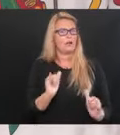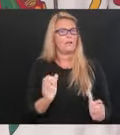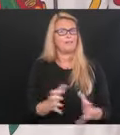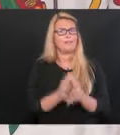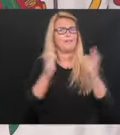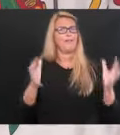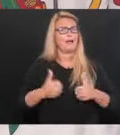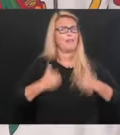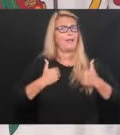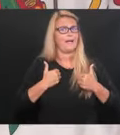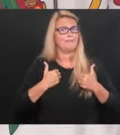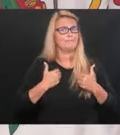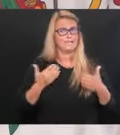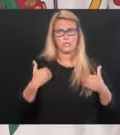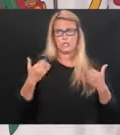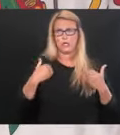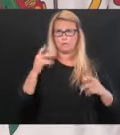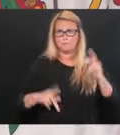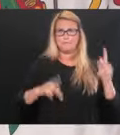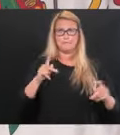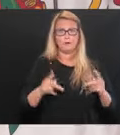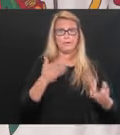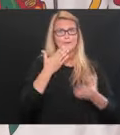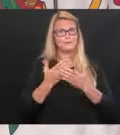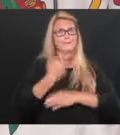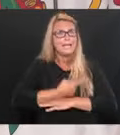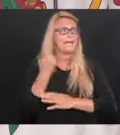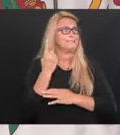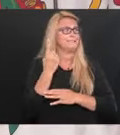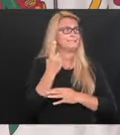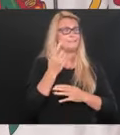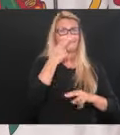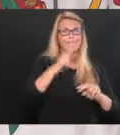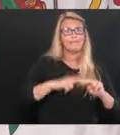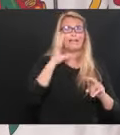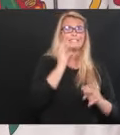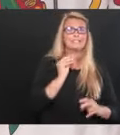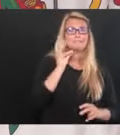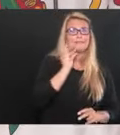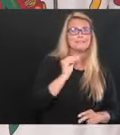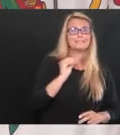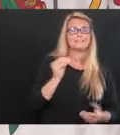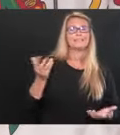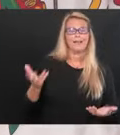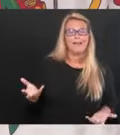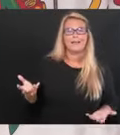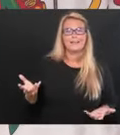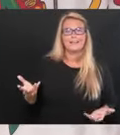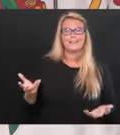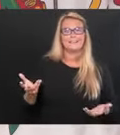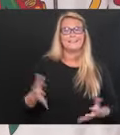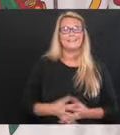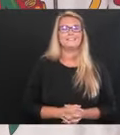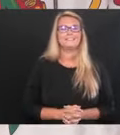left in them, and a lot of good days, and a lot of fun experiences and everything. And so